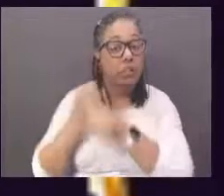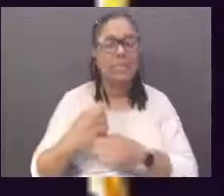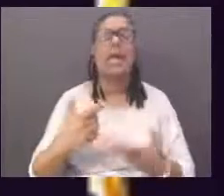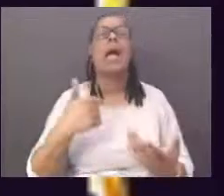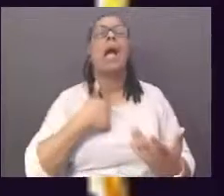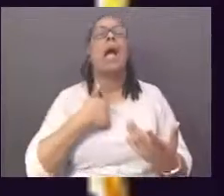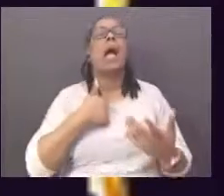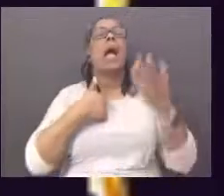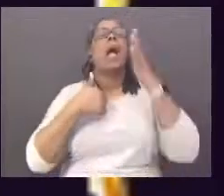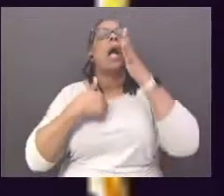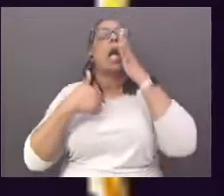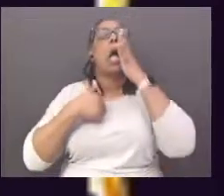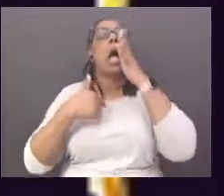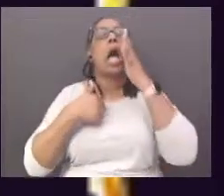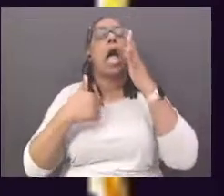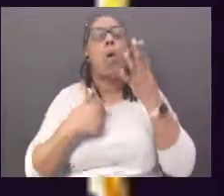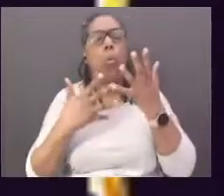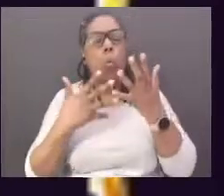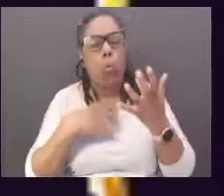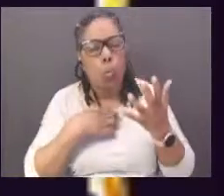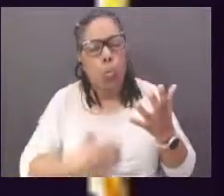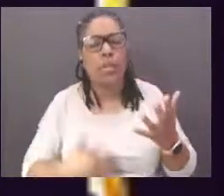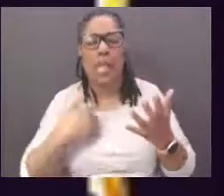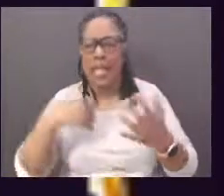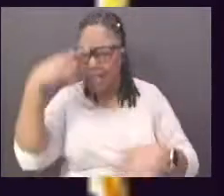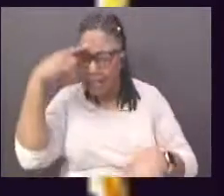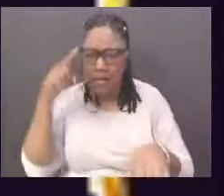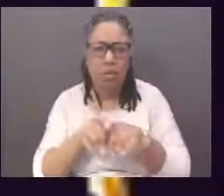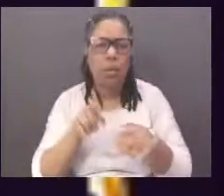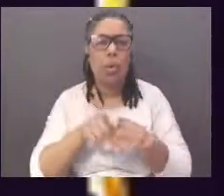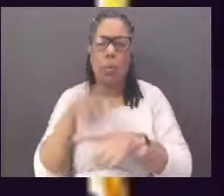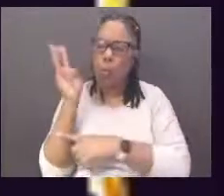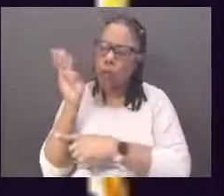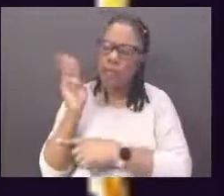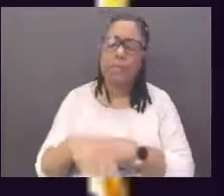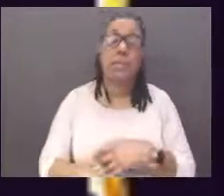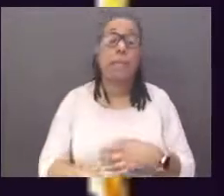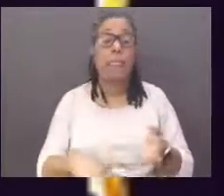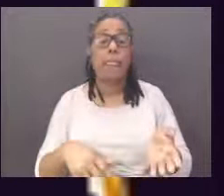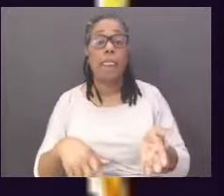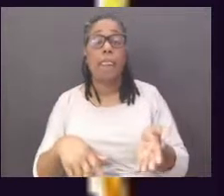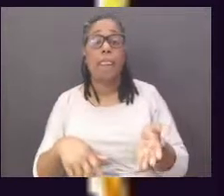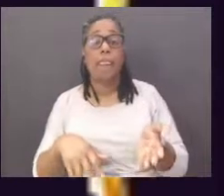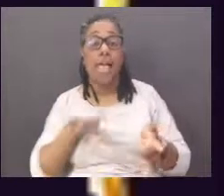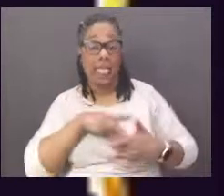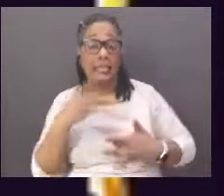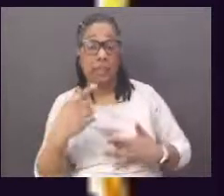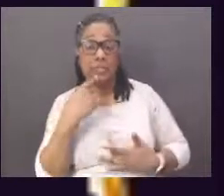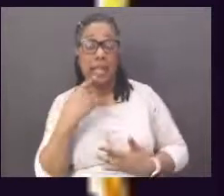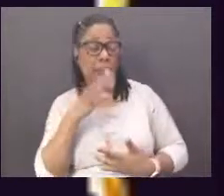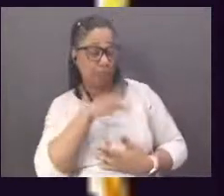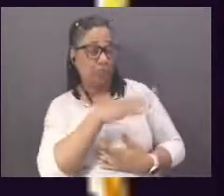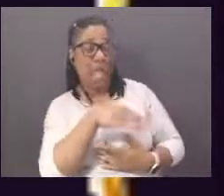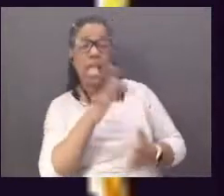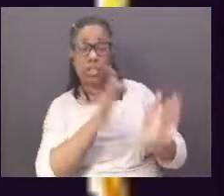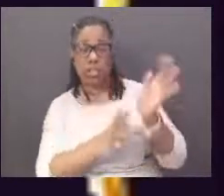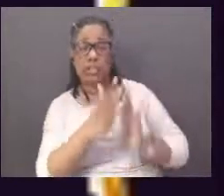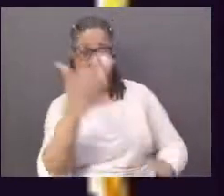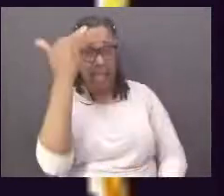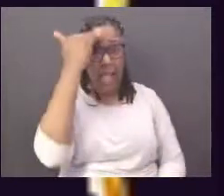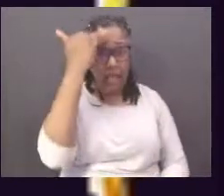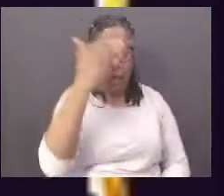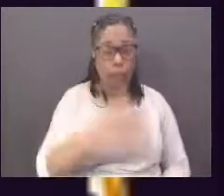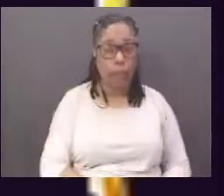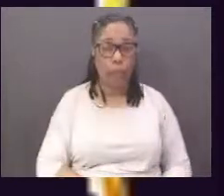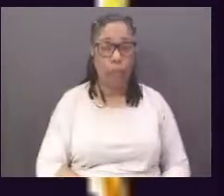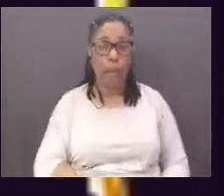had somebody this morning. The demon said, Jesus, I know, and I know Paul, but you, unbeliever, I don't